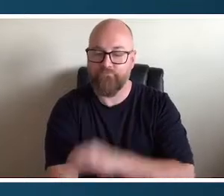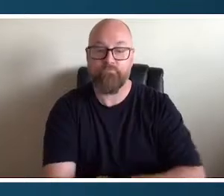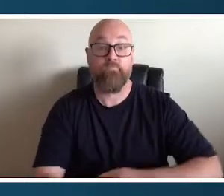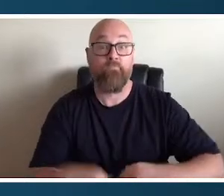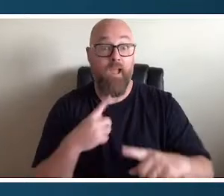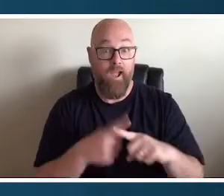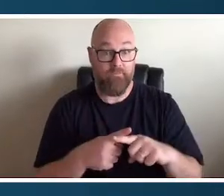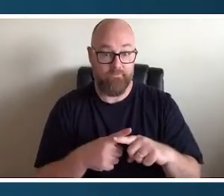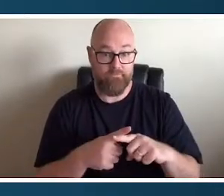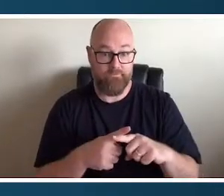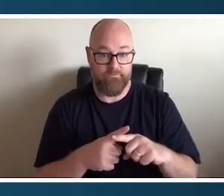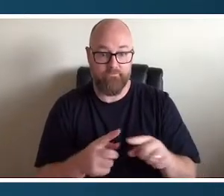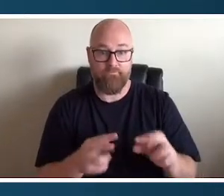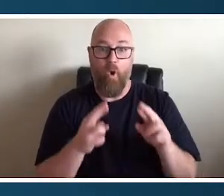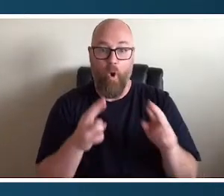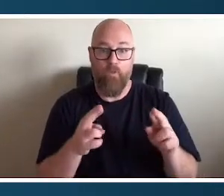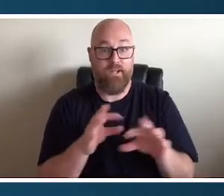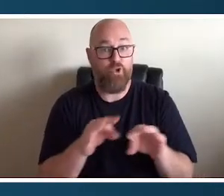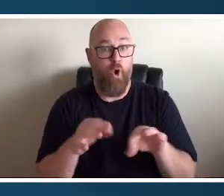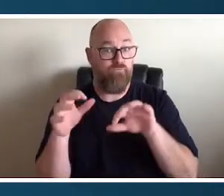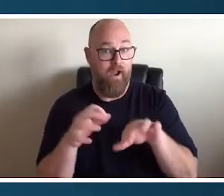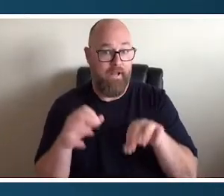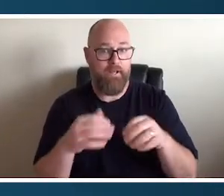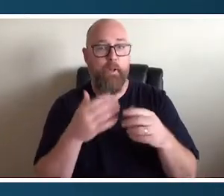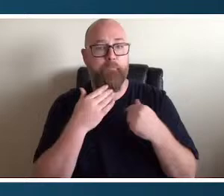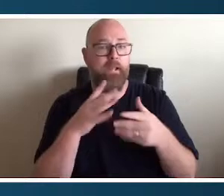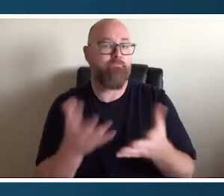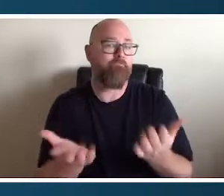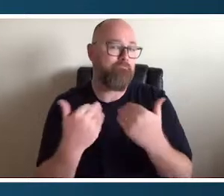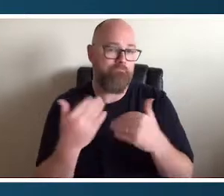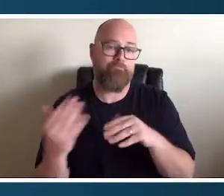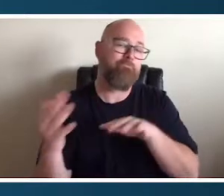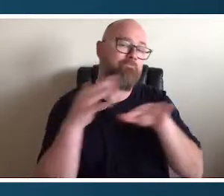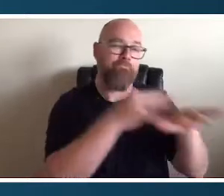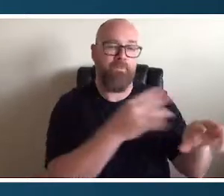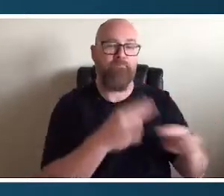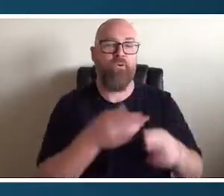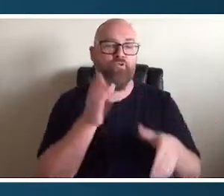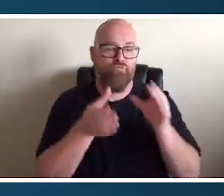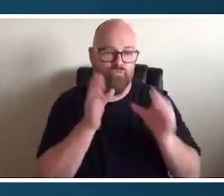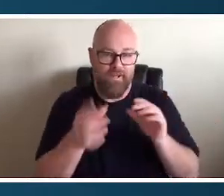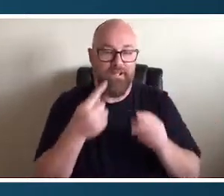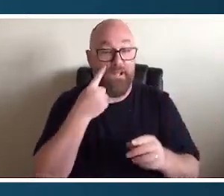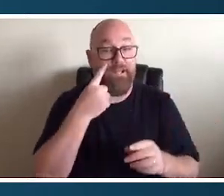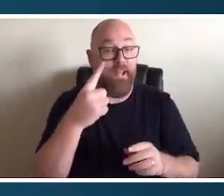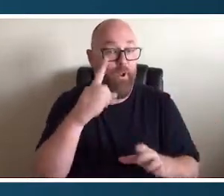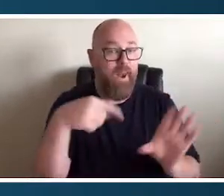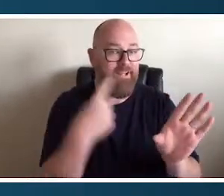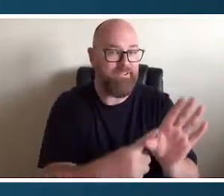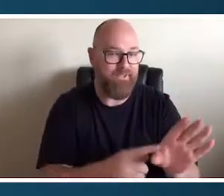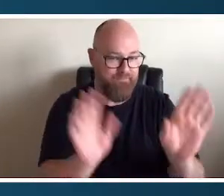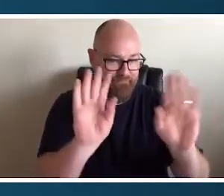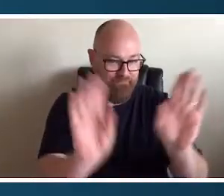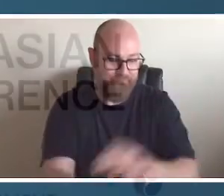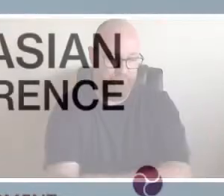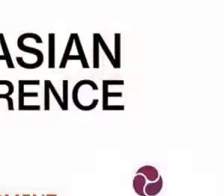And hopefully it's not raining. Please join us outside the courtyard for drinks and see you next year.